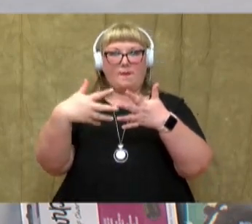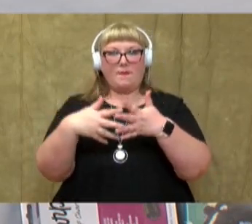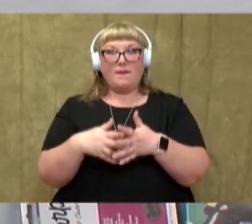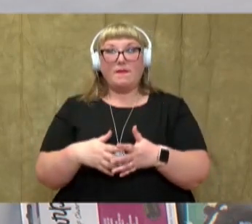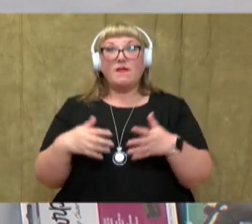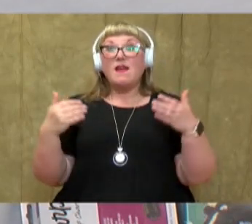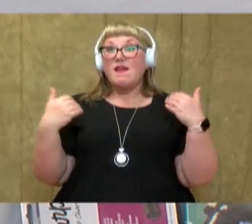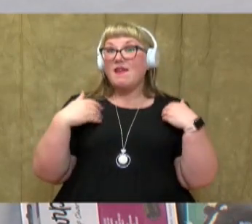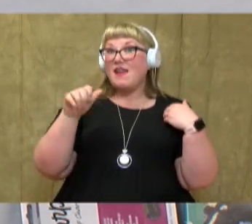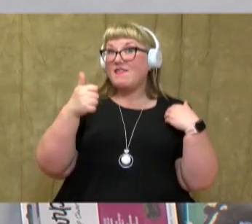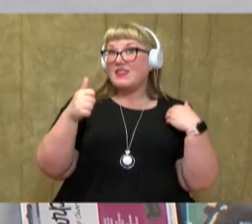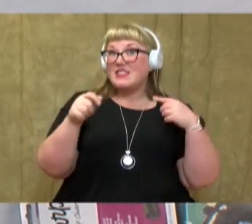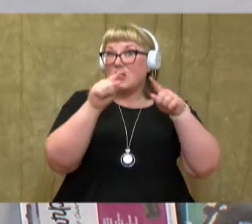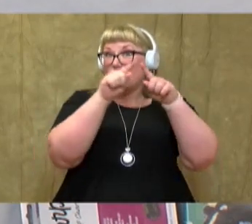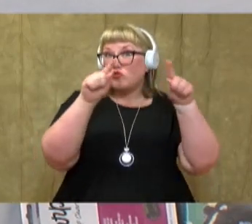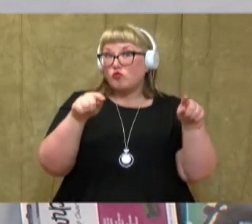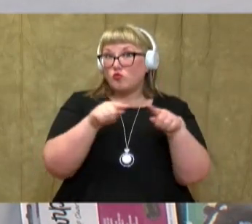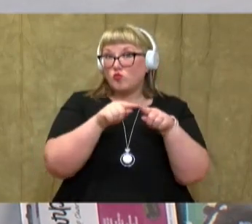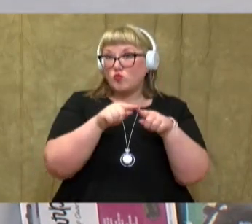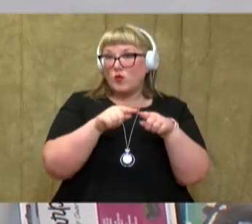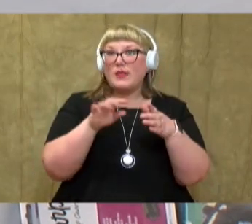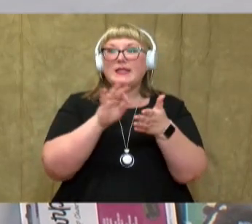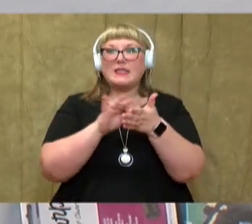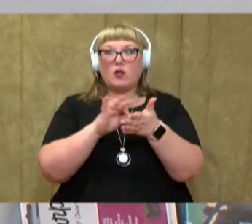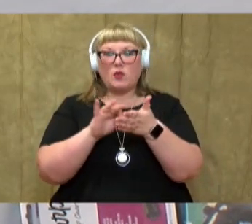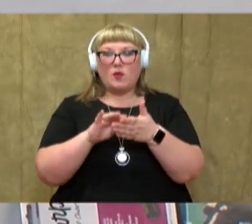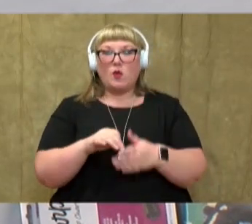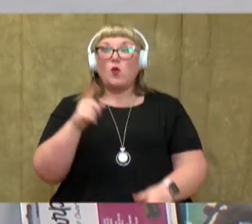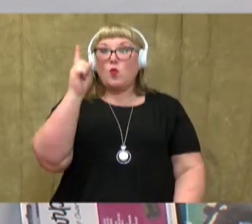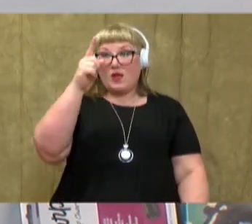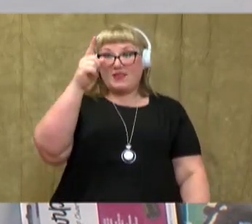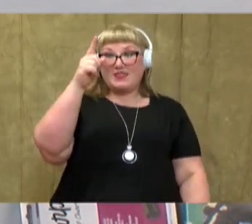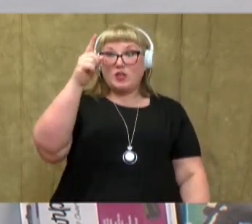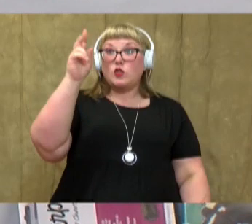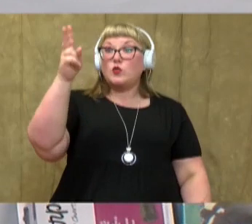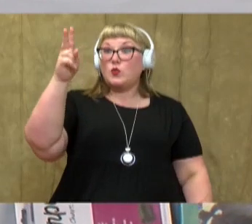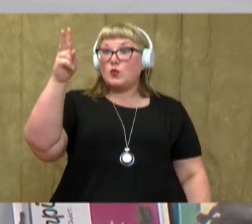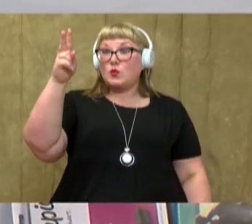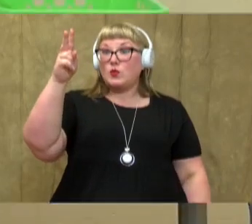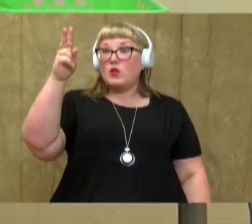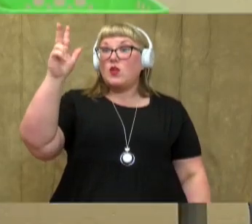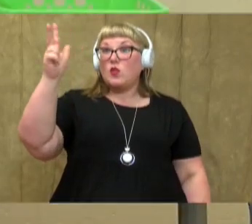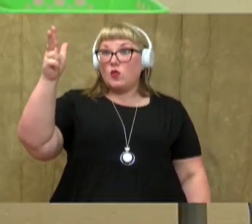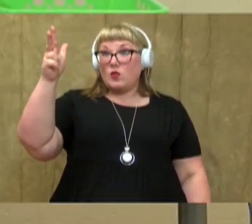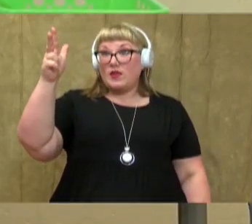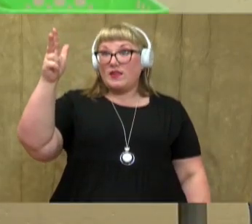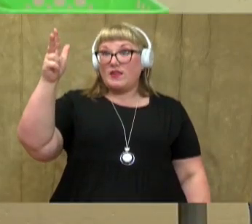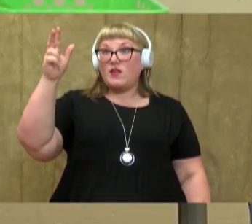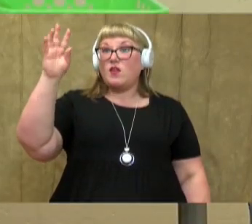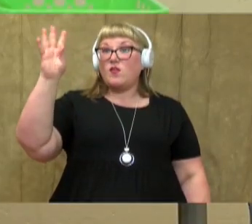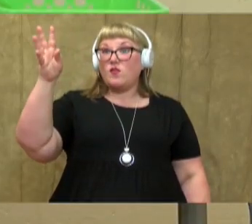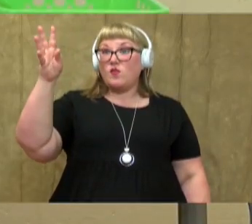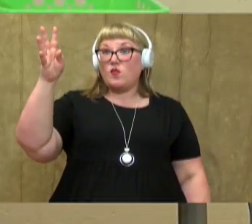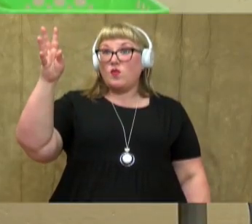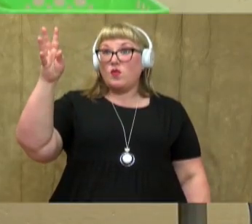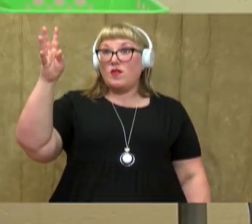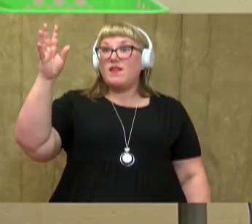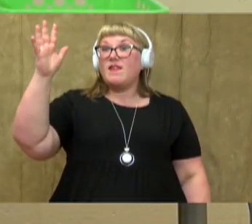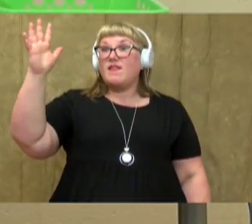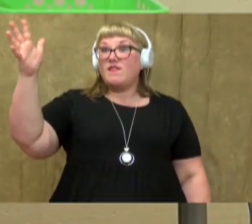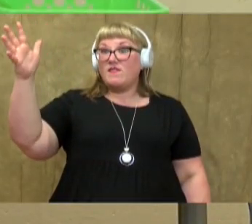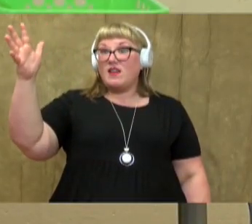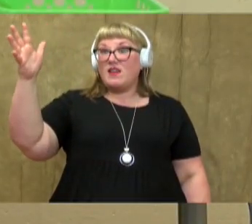There are 10 squares in our 10 frame. Let's count them. One, two, three,